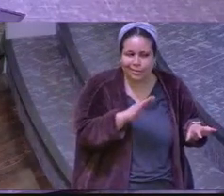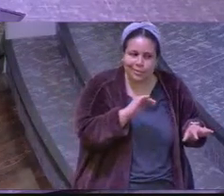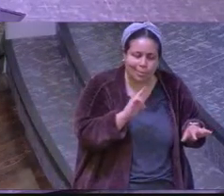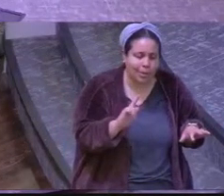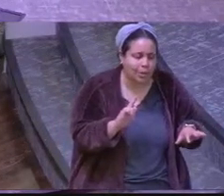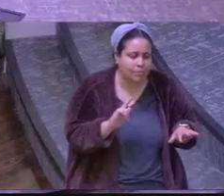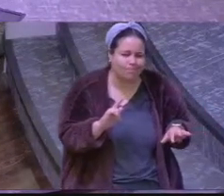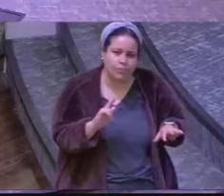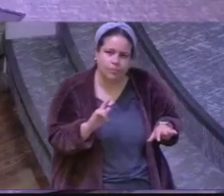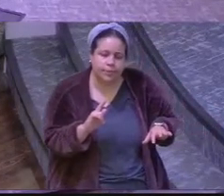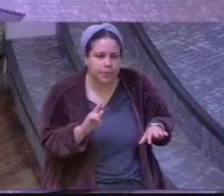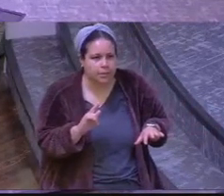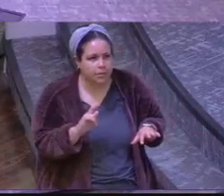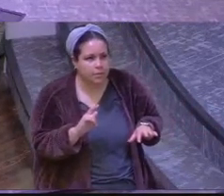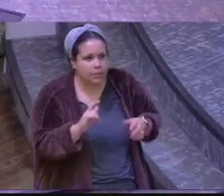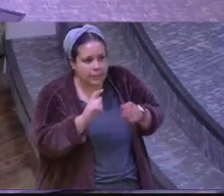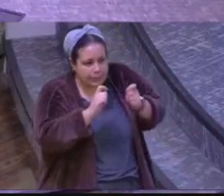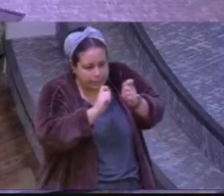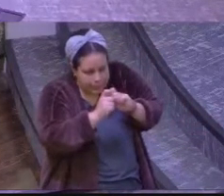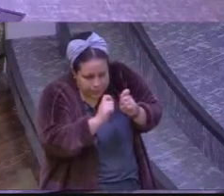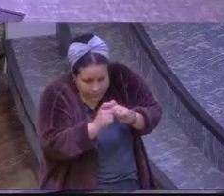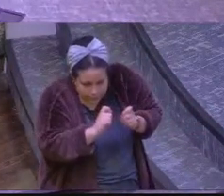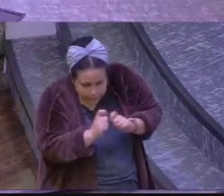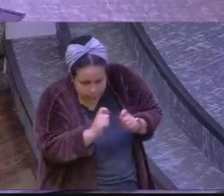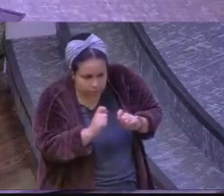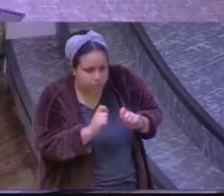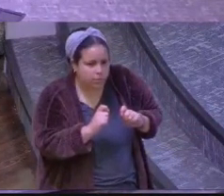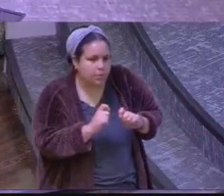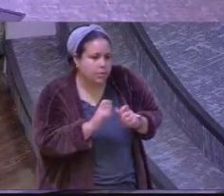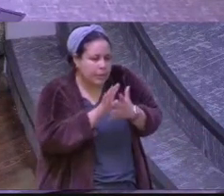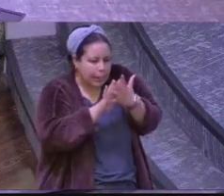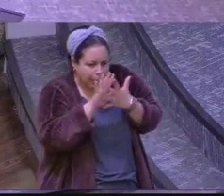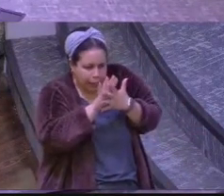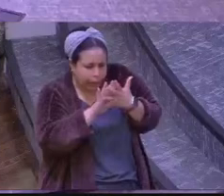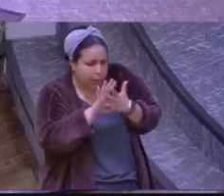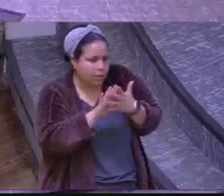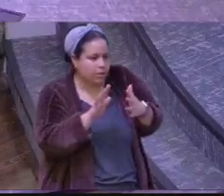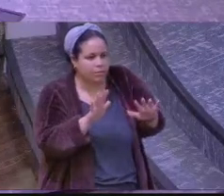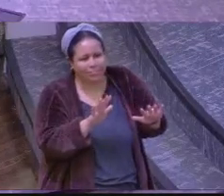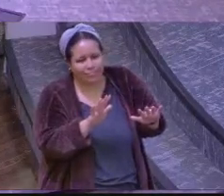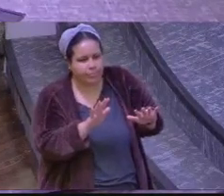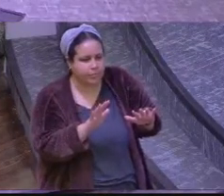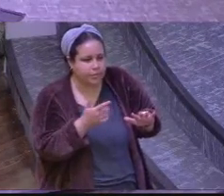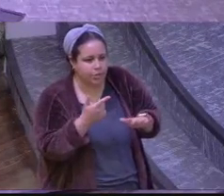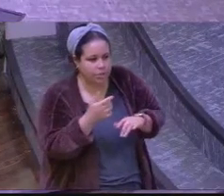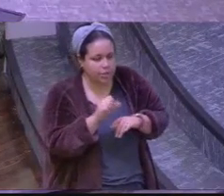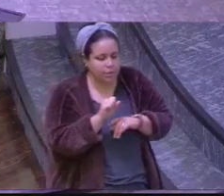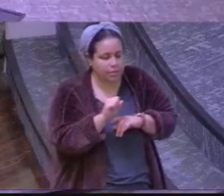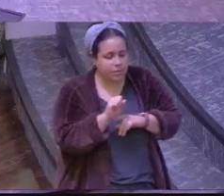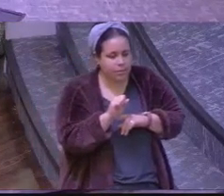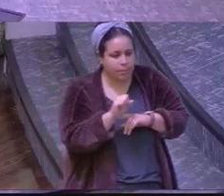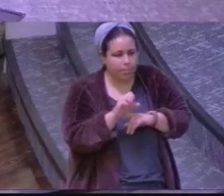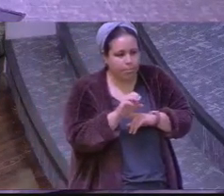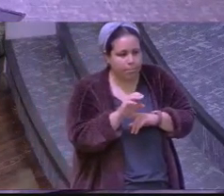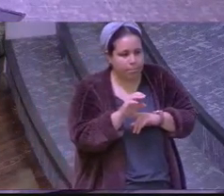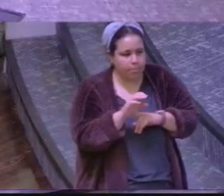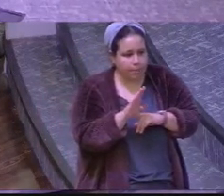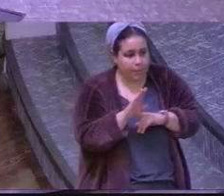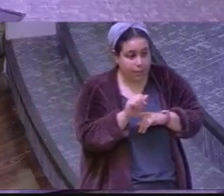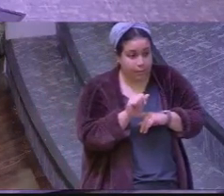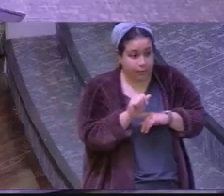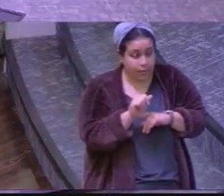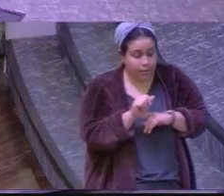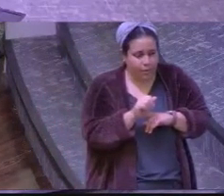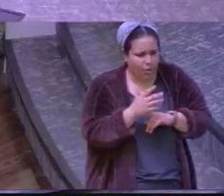not manipulated, that's a bad word, kind of watered down toward the end. I think GSBA is still trying to wrap their head around in GSSA exactly what is in that